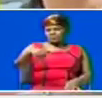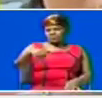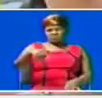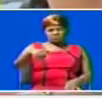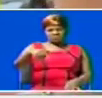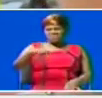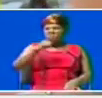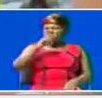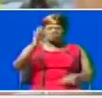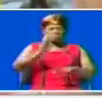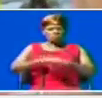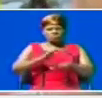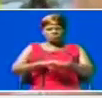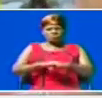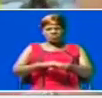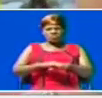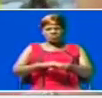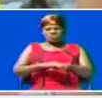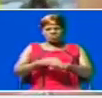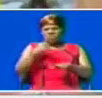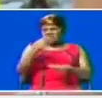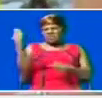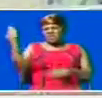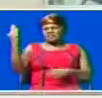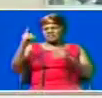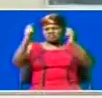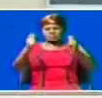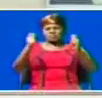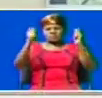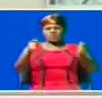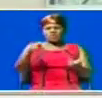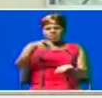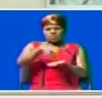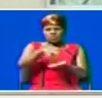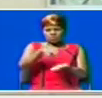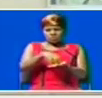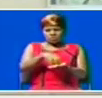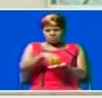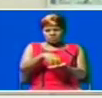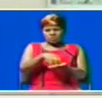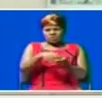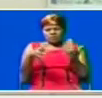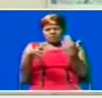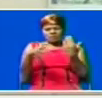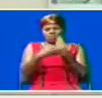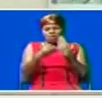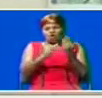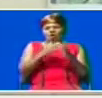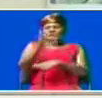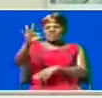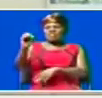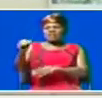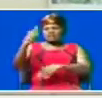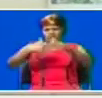not really a good feeling coming to school then you're told the lecturers are on strike. It is a situation that's being replicated in over 30